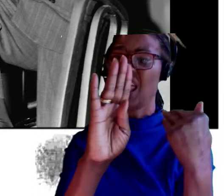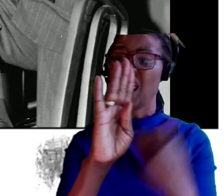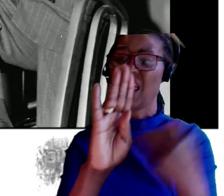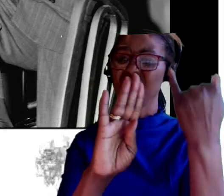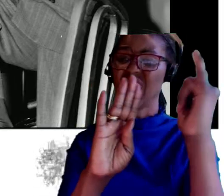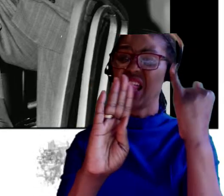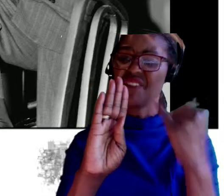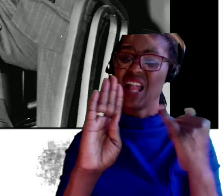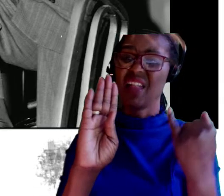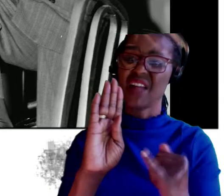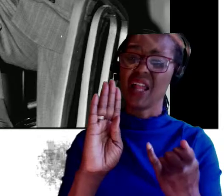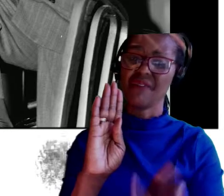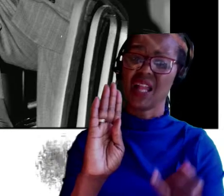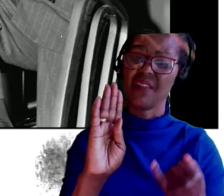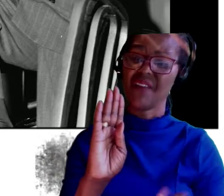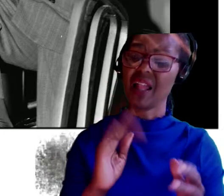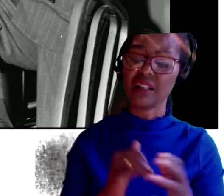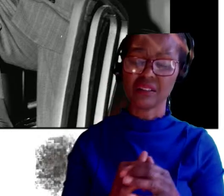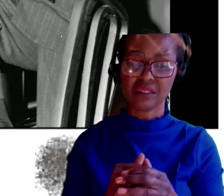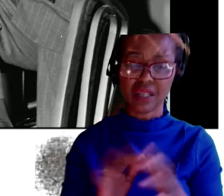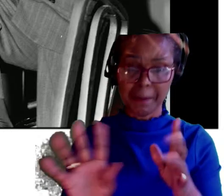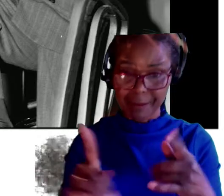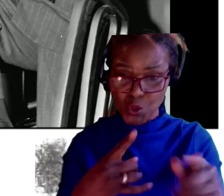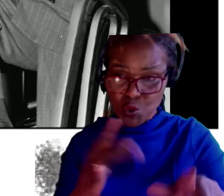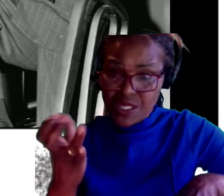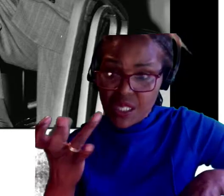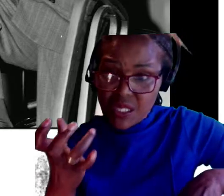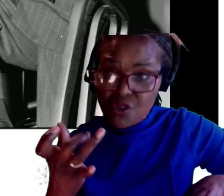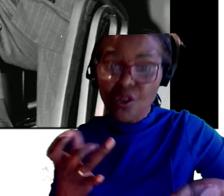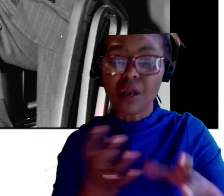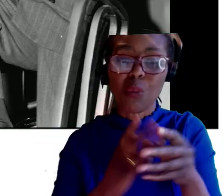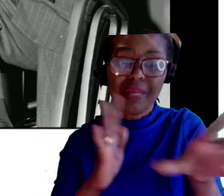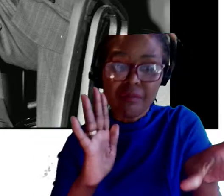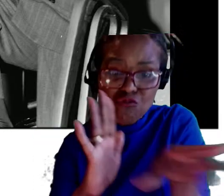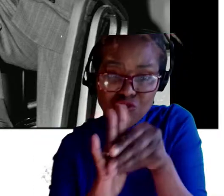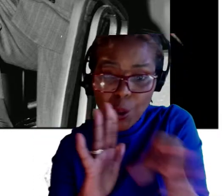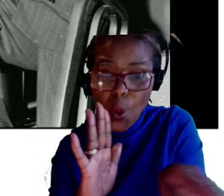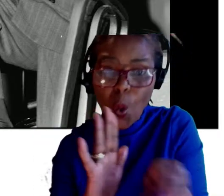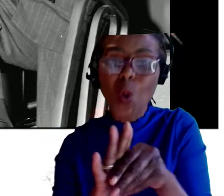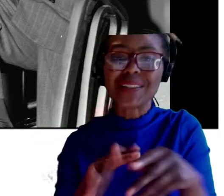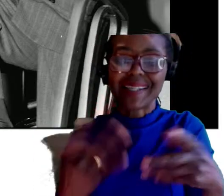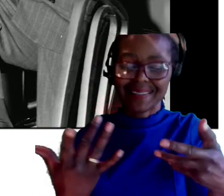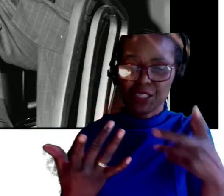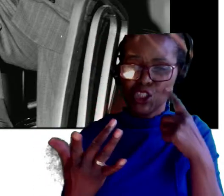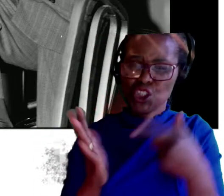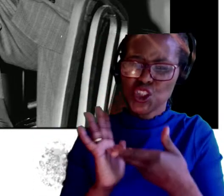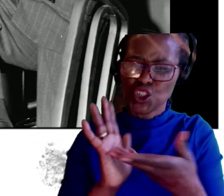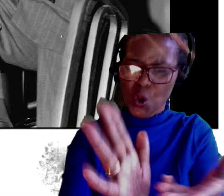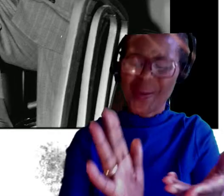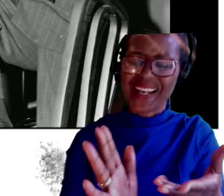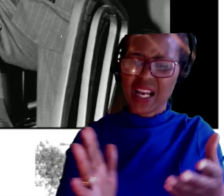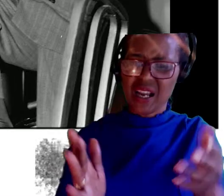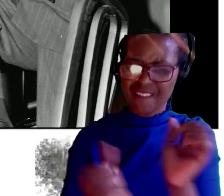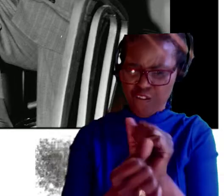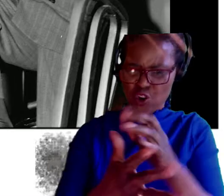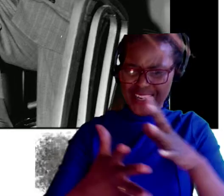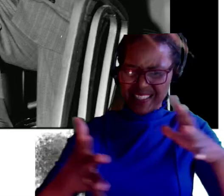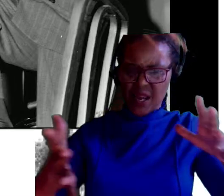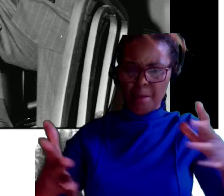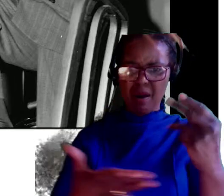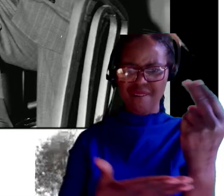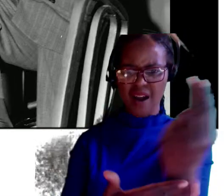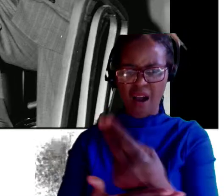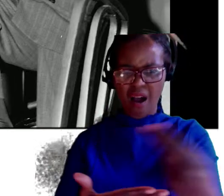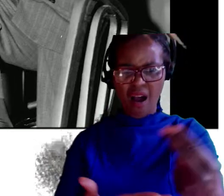and recordists with their instruments representing the messy, living abstractions and freedoms of art. And